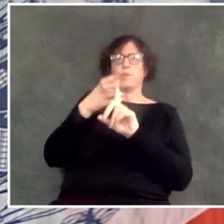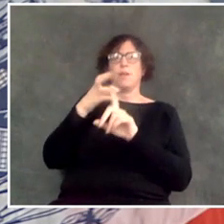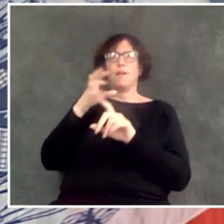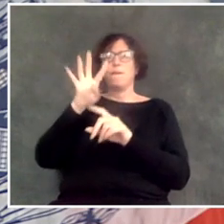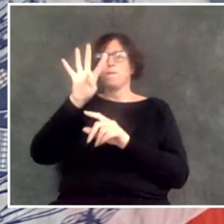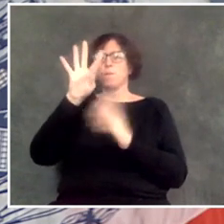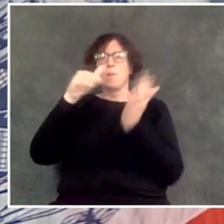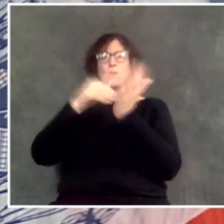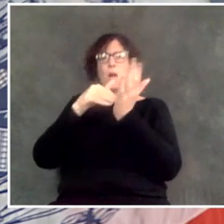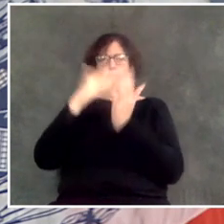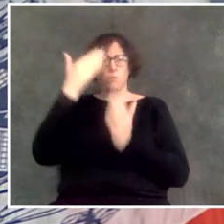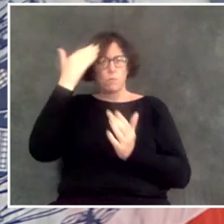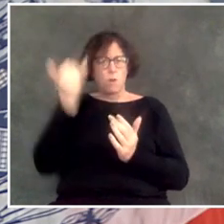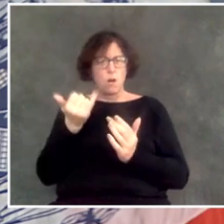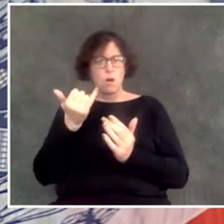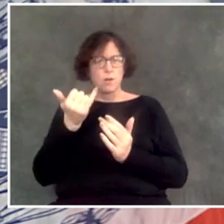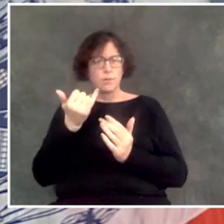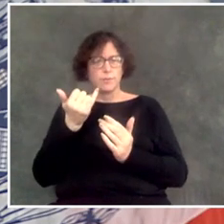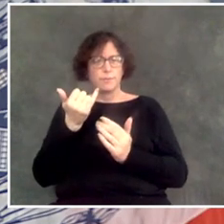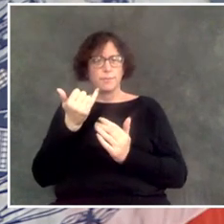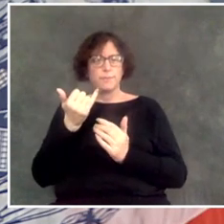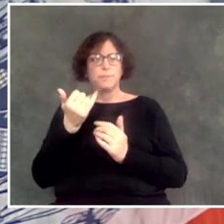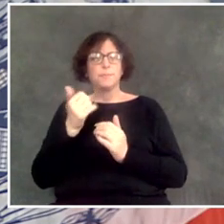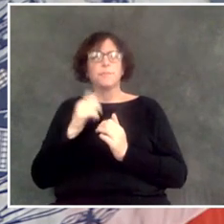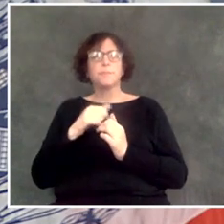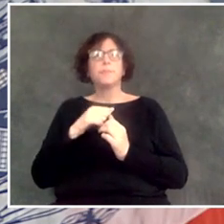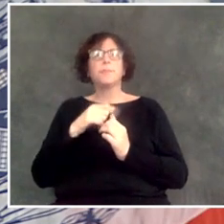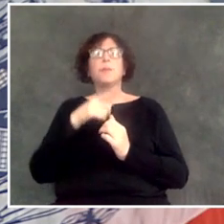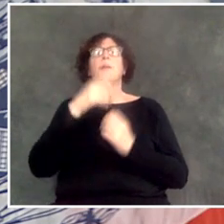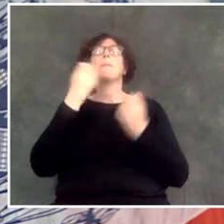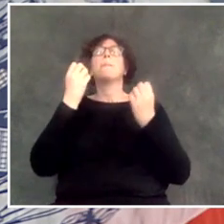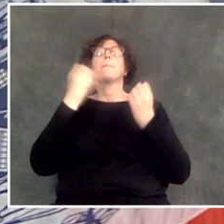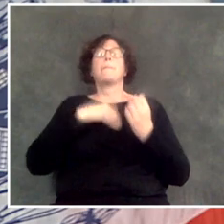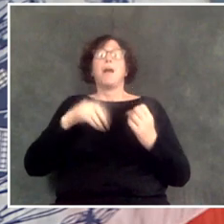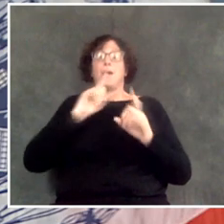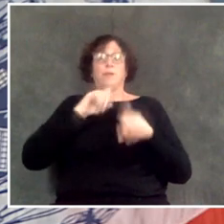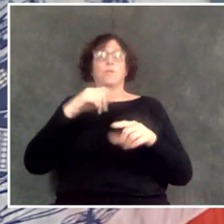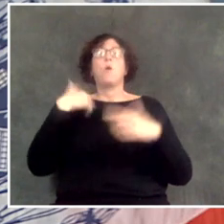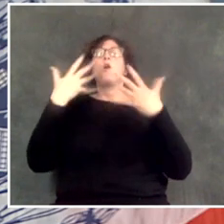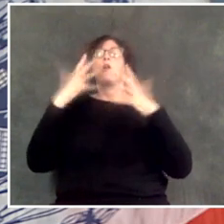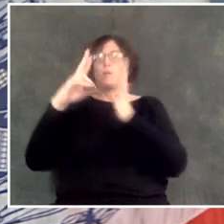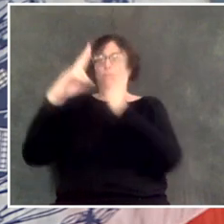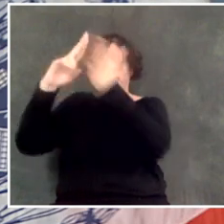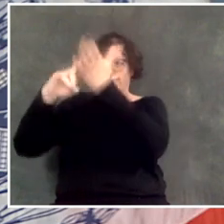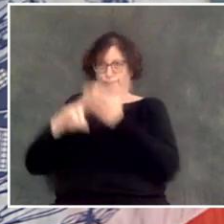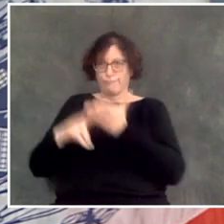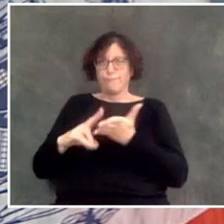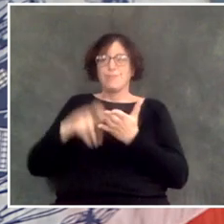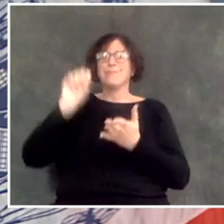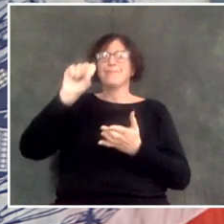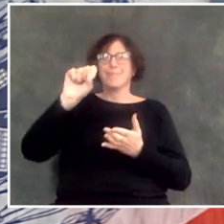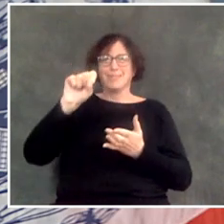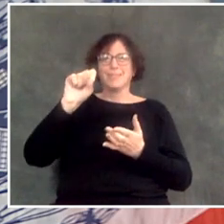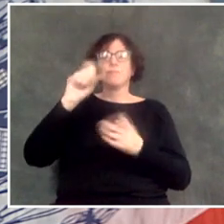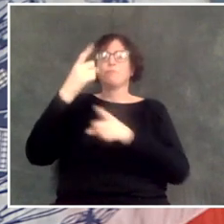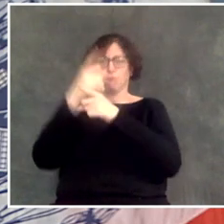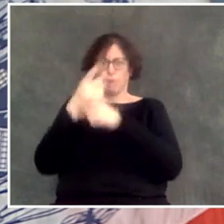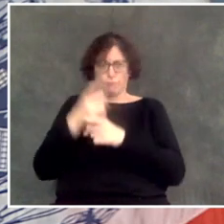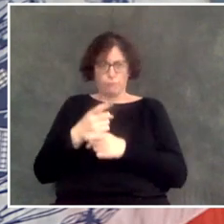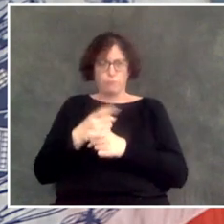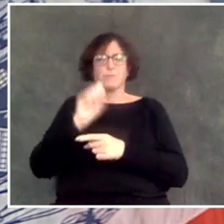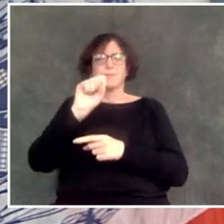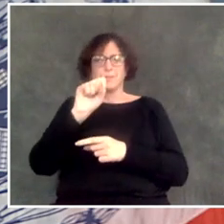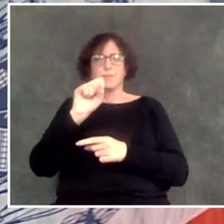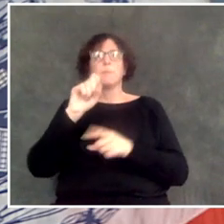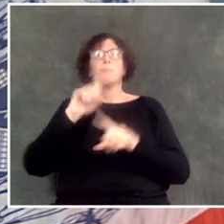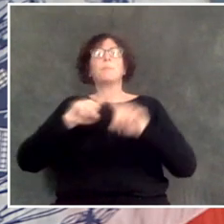sign up, but still, as you saw from the numbers I outlined earlier, still relatively few have turned into